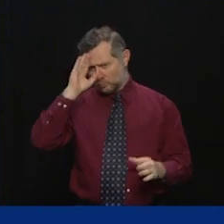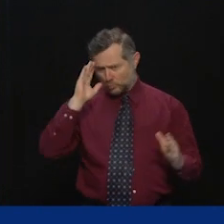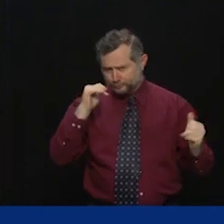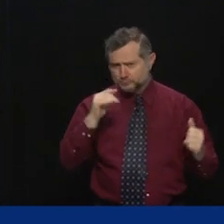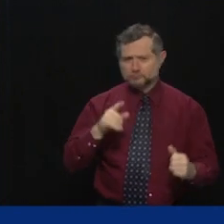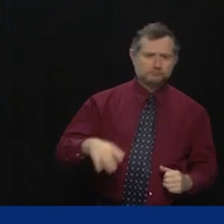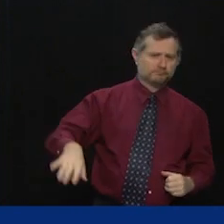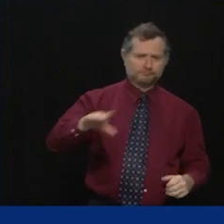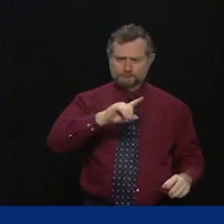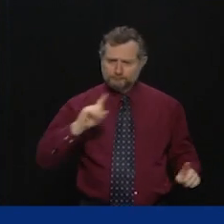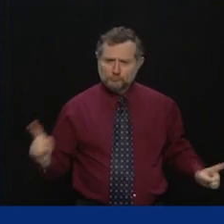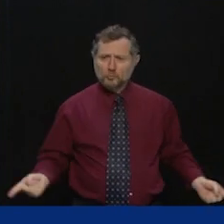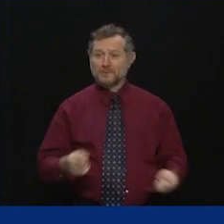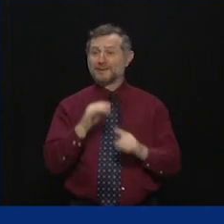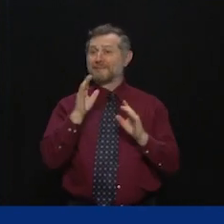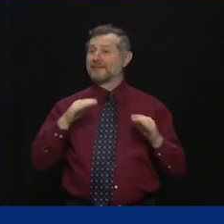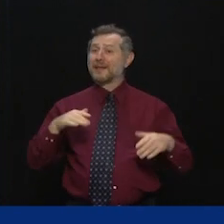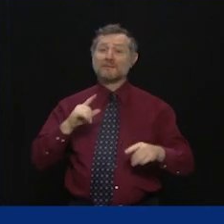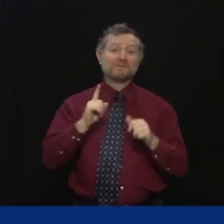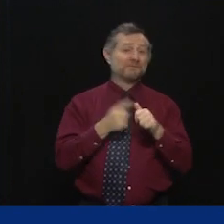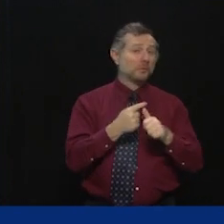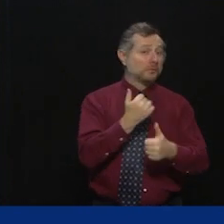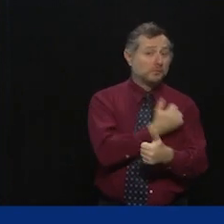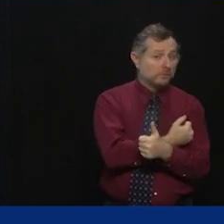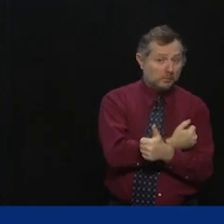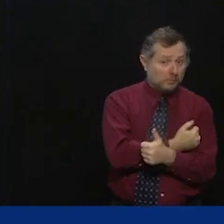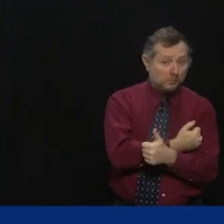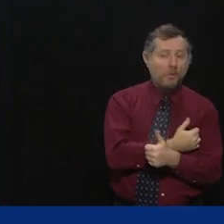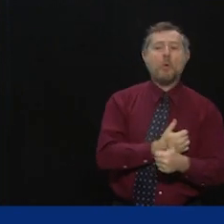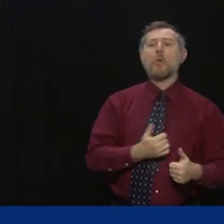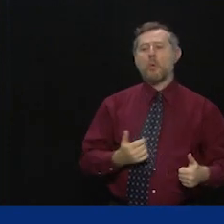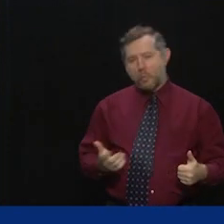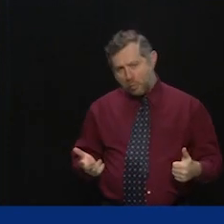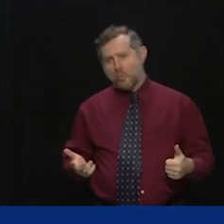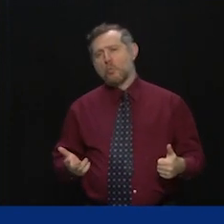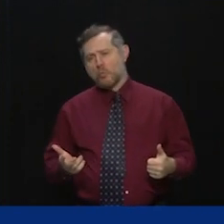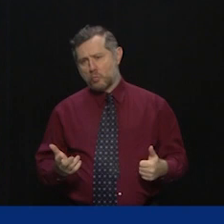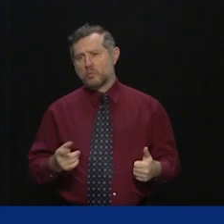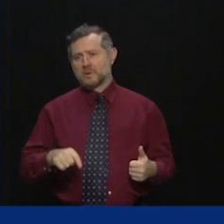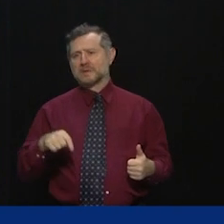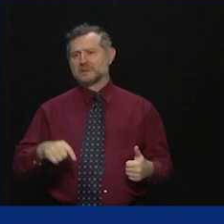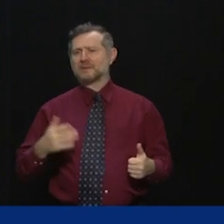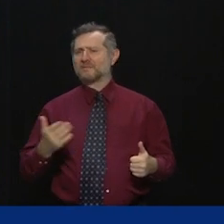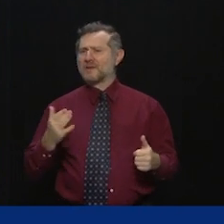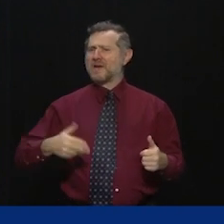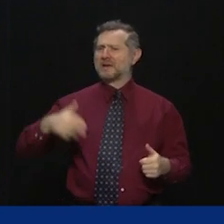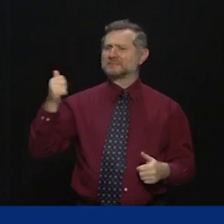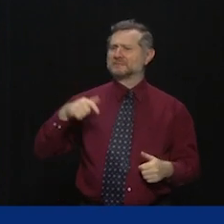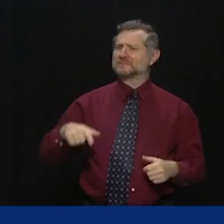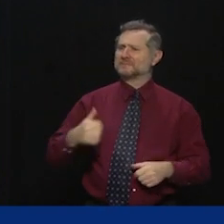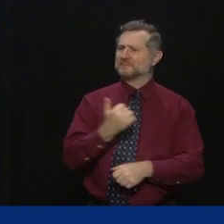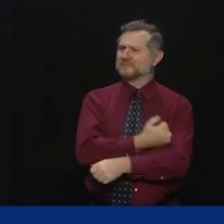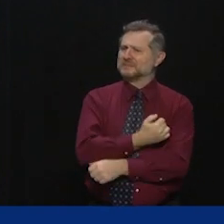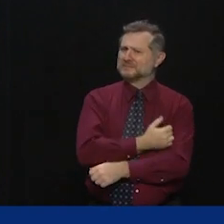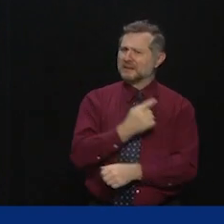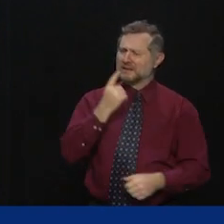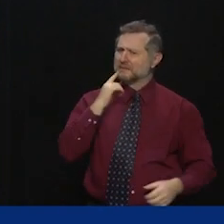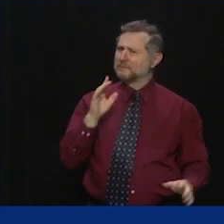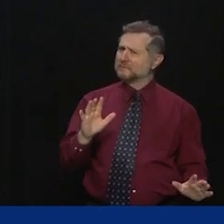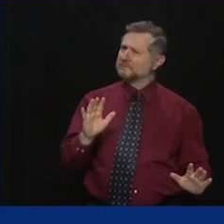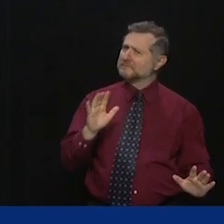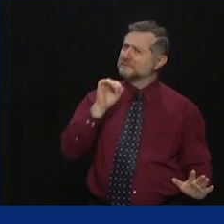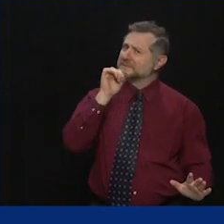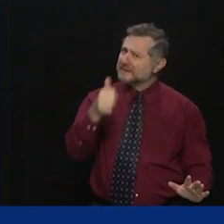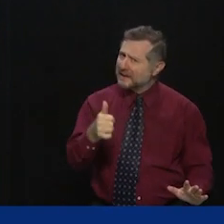first round of vaccines, and as you mentioned, this is not one of the highest vaccination areas in our state. I think we're at about 46% in this